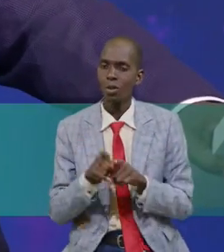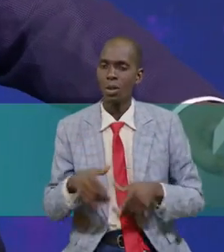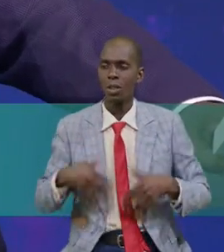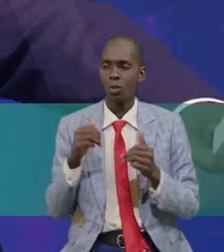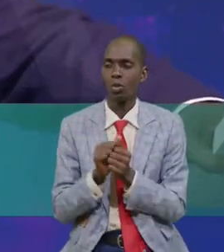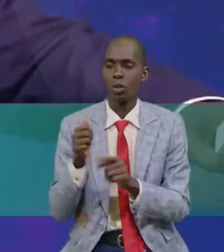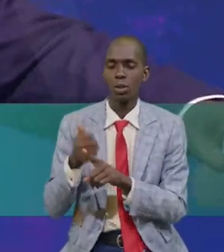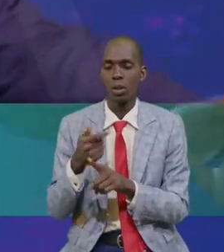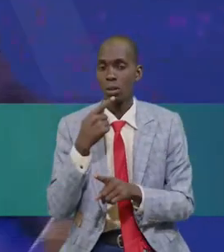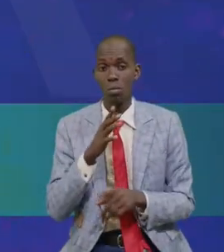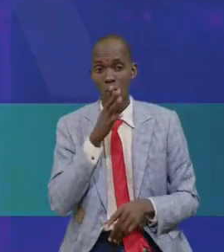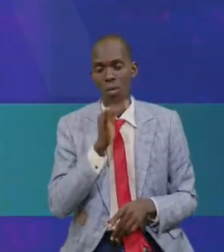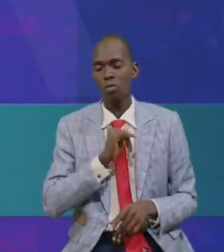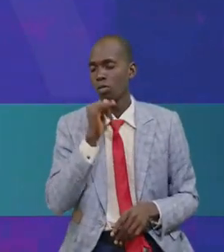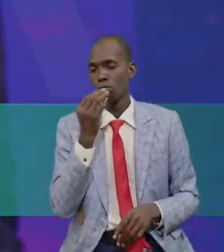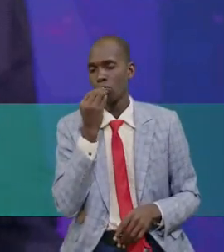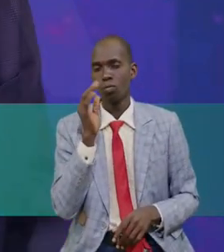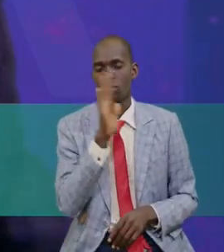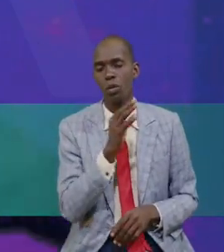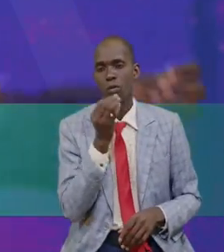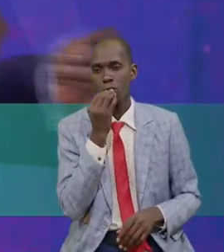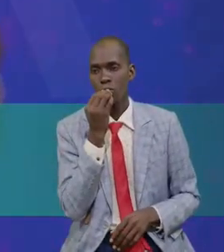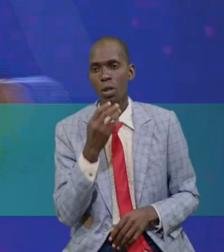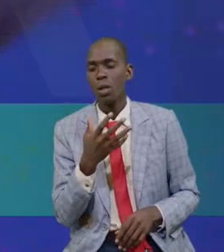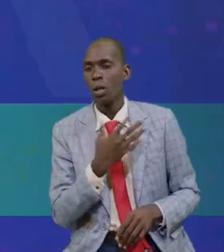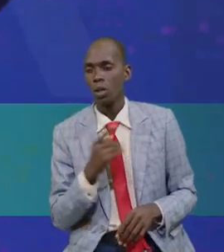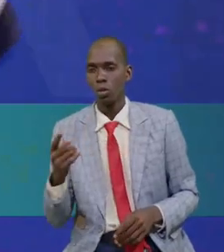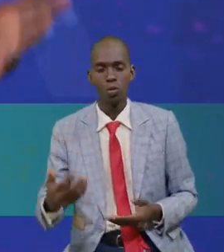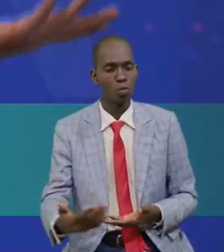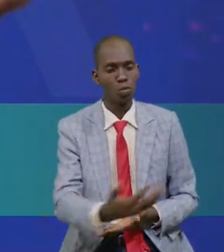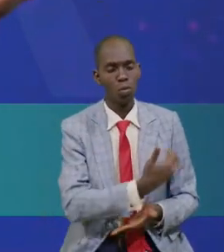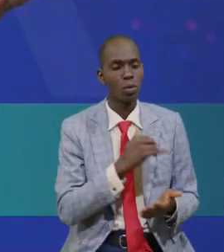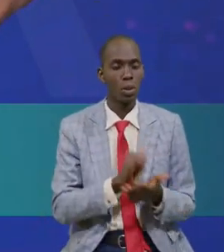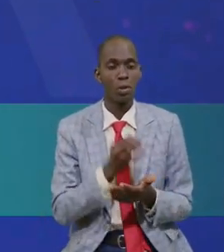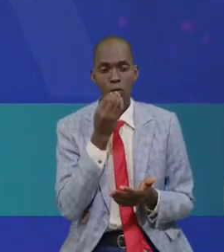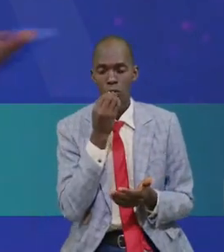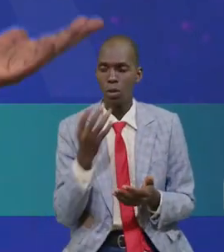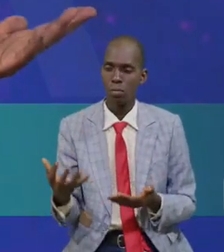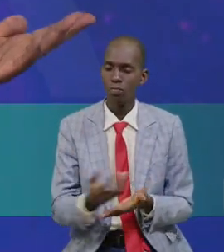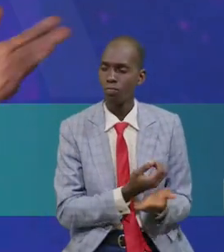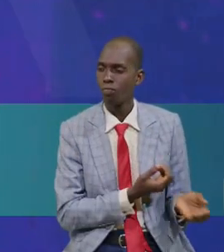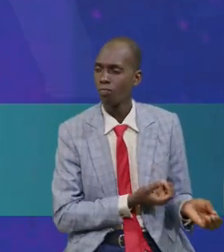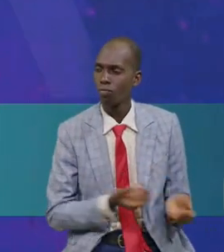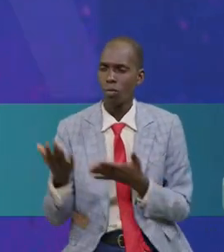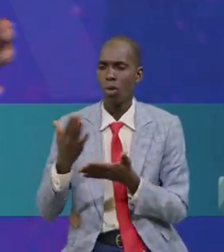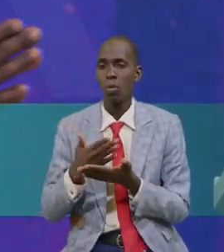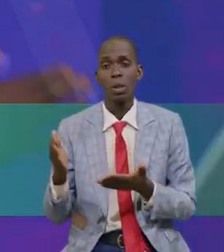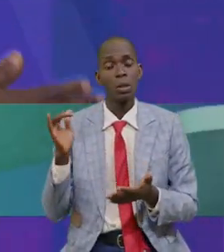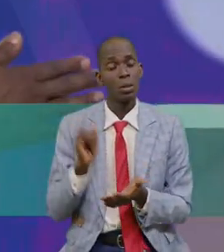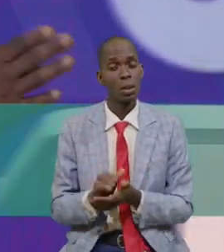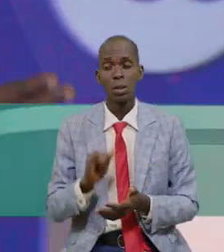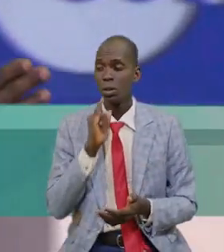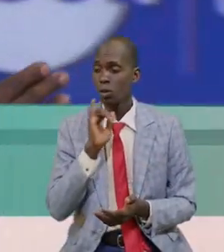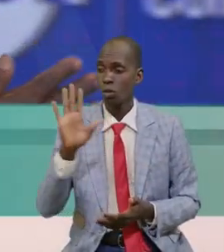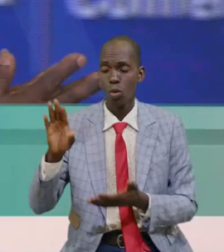your food. And then you take that plate of food, and you throw it away. That's your free will. And you